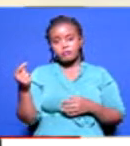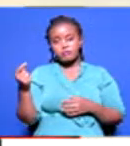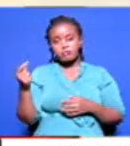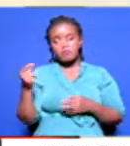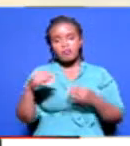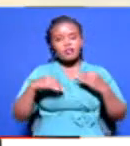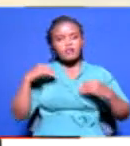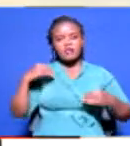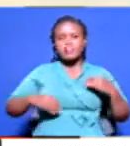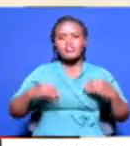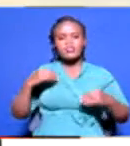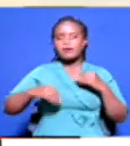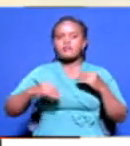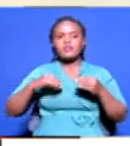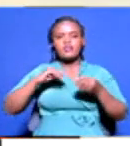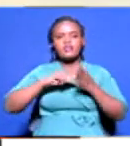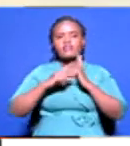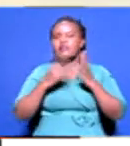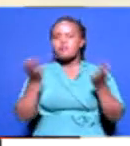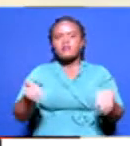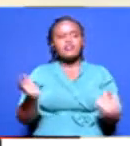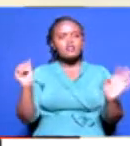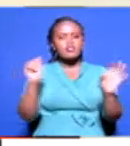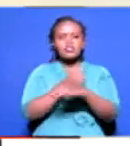disability is not inability.